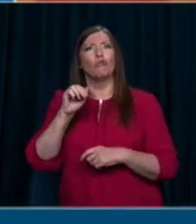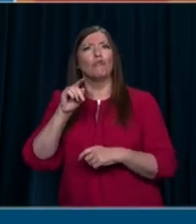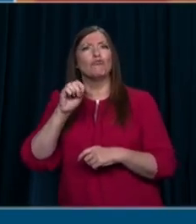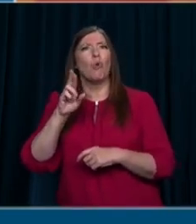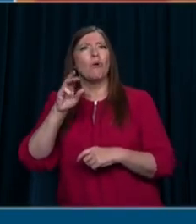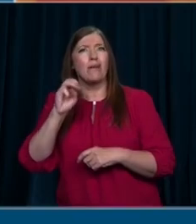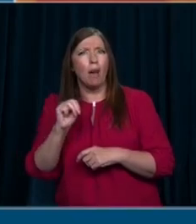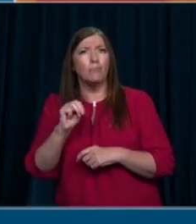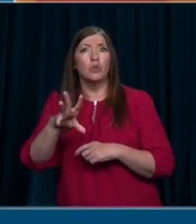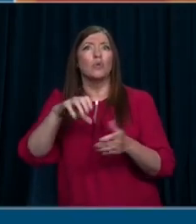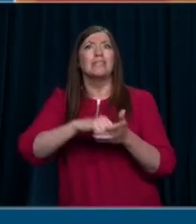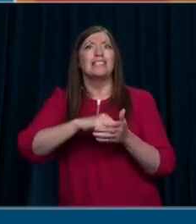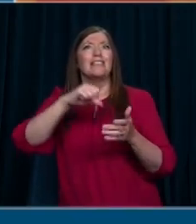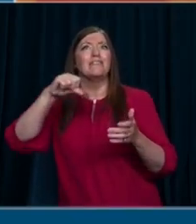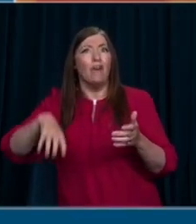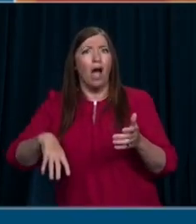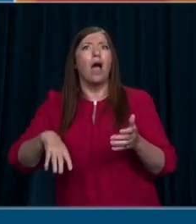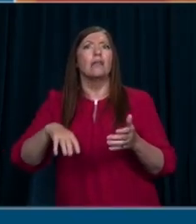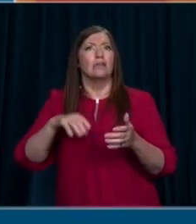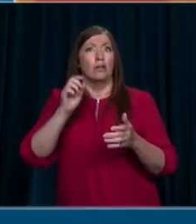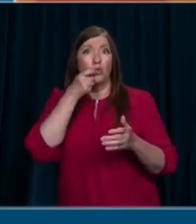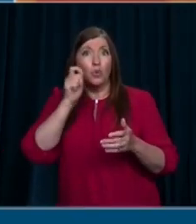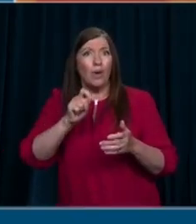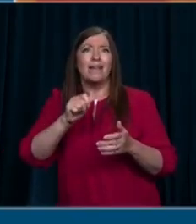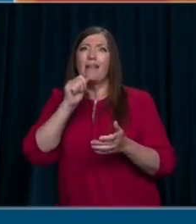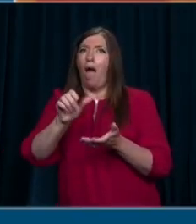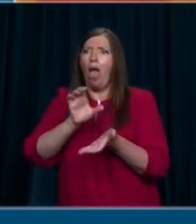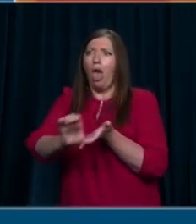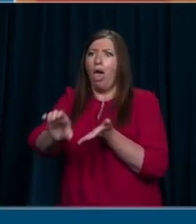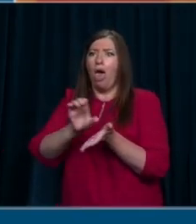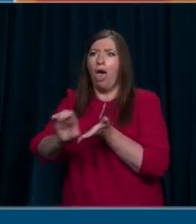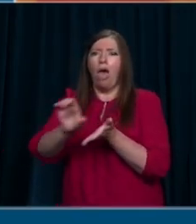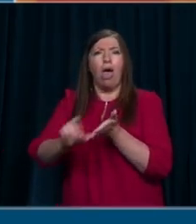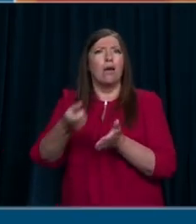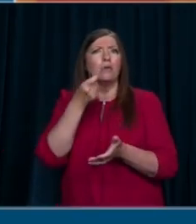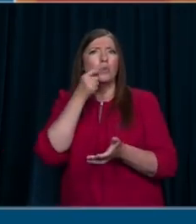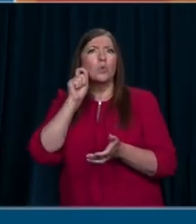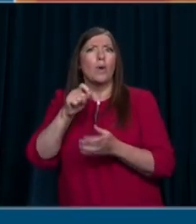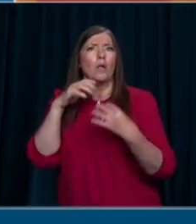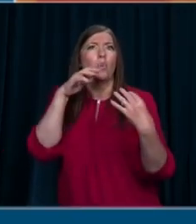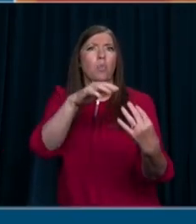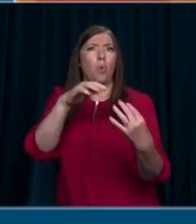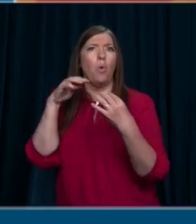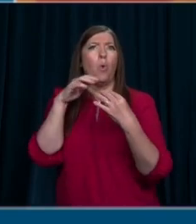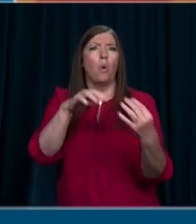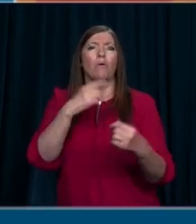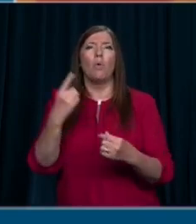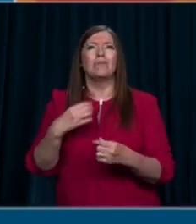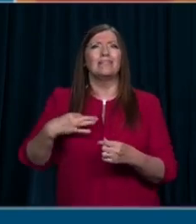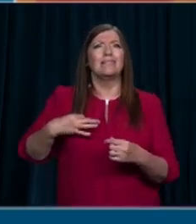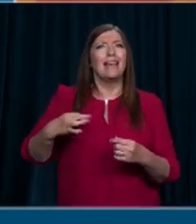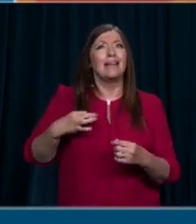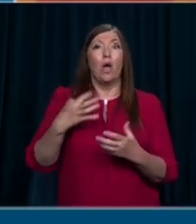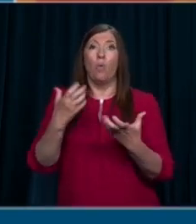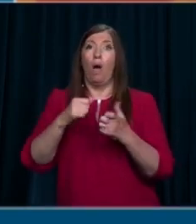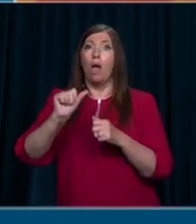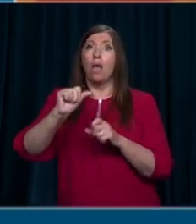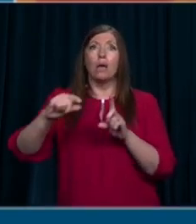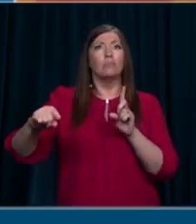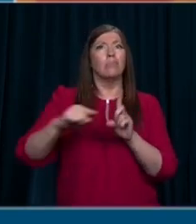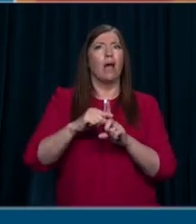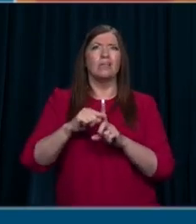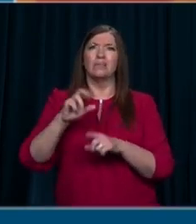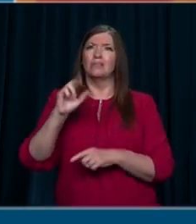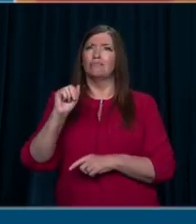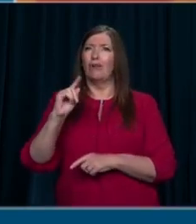to defund the Ukraine or not fund the Ukraine war. The only candidate that's looking to score an A+ rating with the